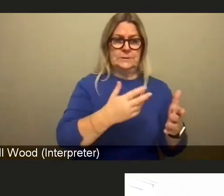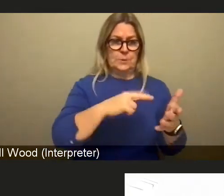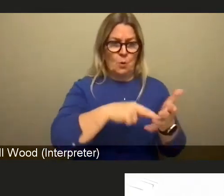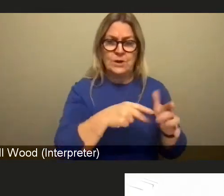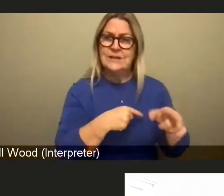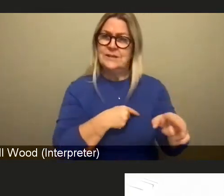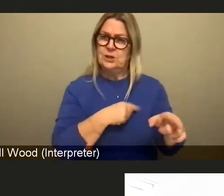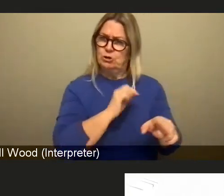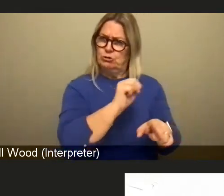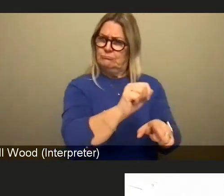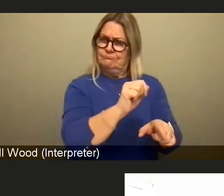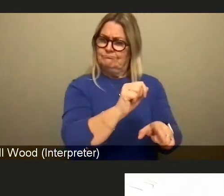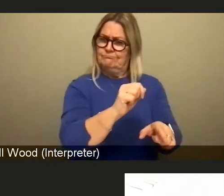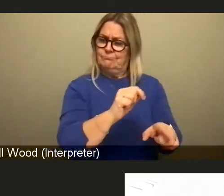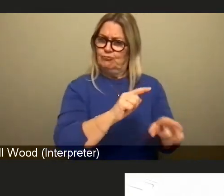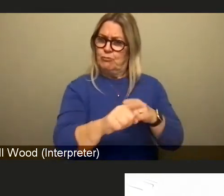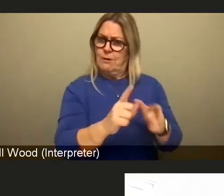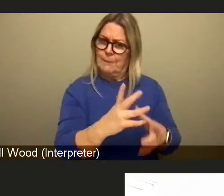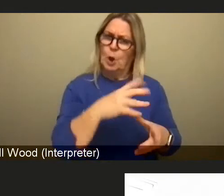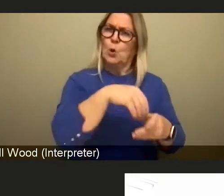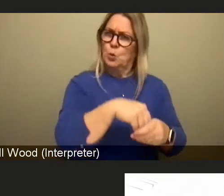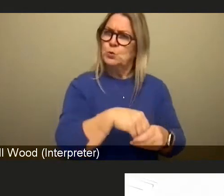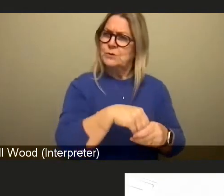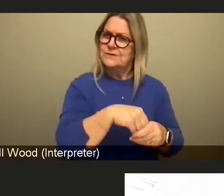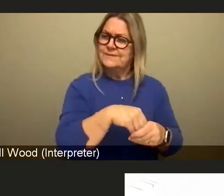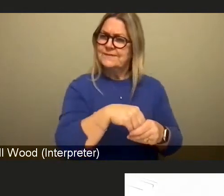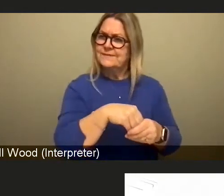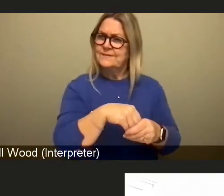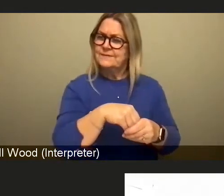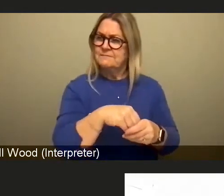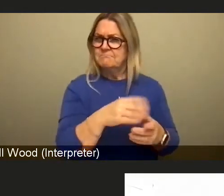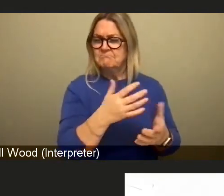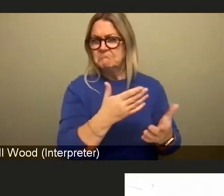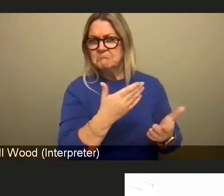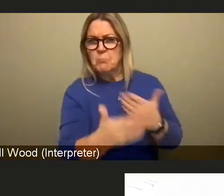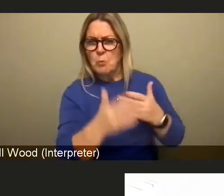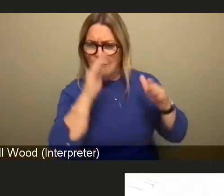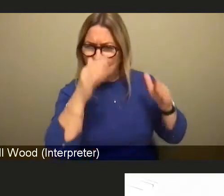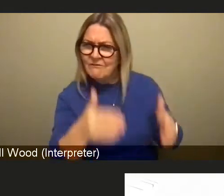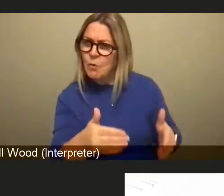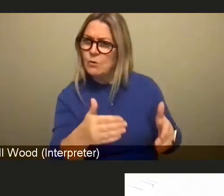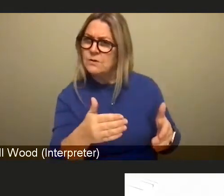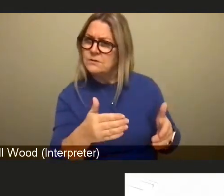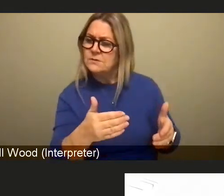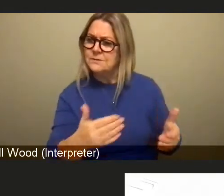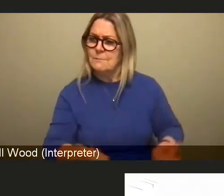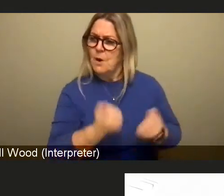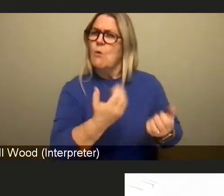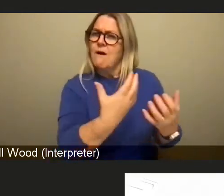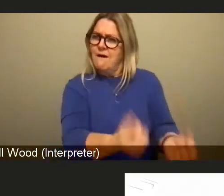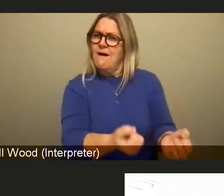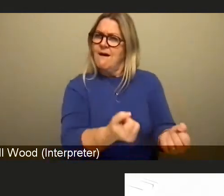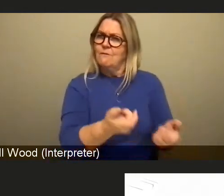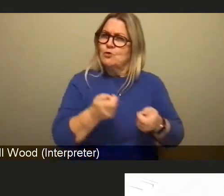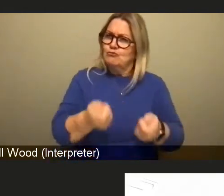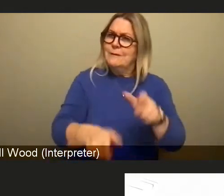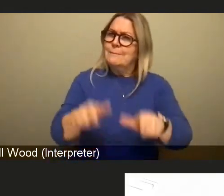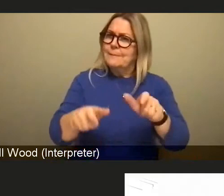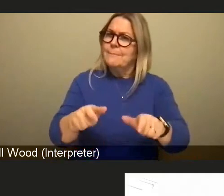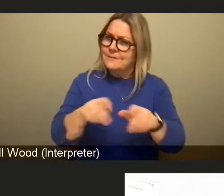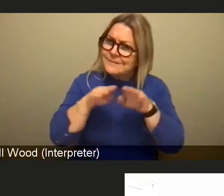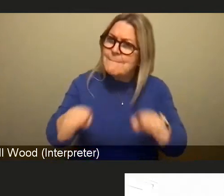experiences, and it helps to draw out the focus of the power that we have to do that. And within each of our